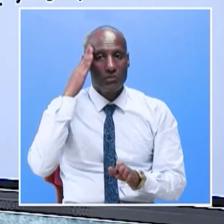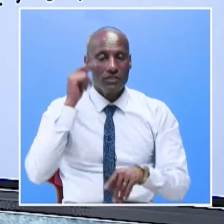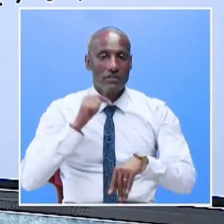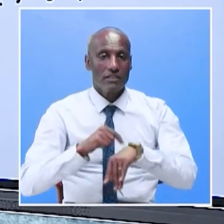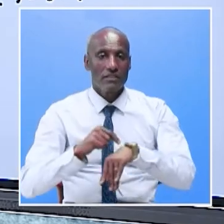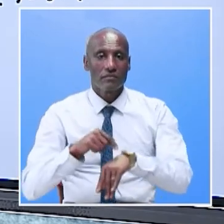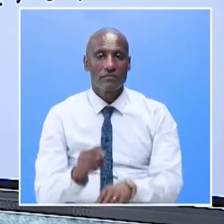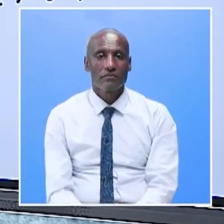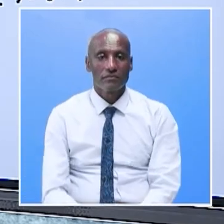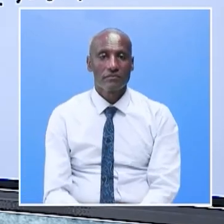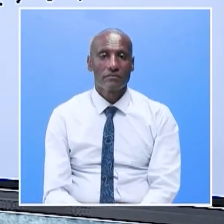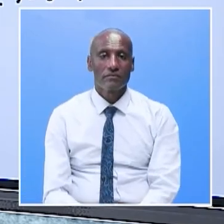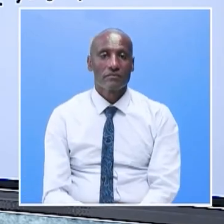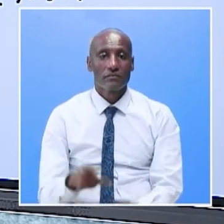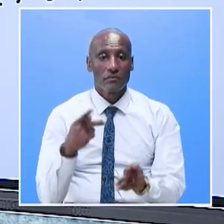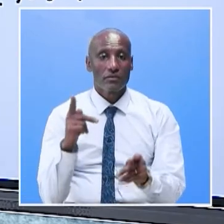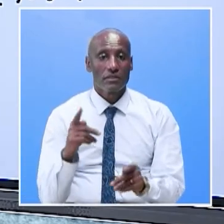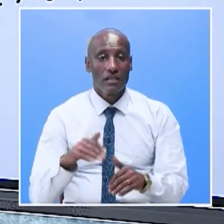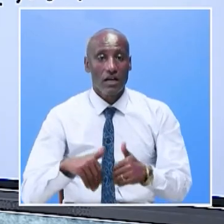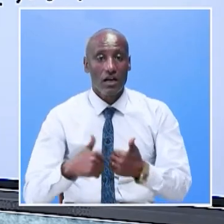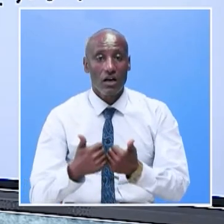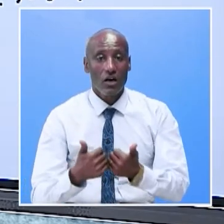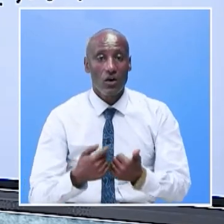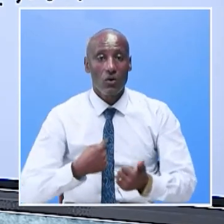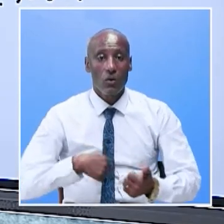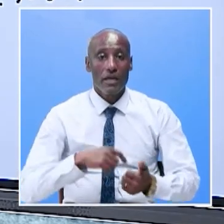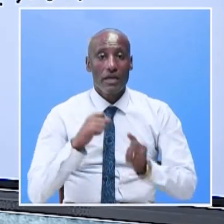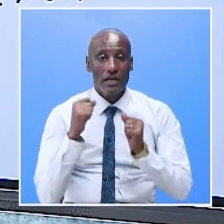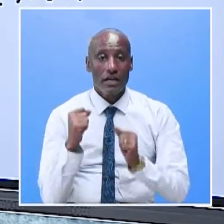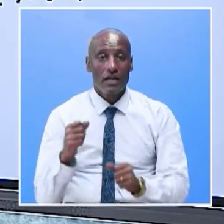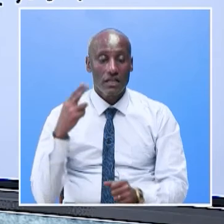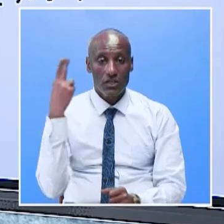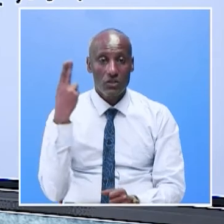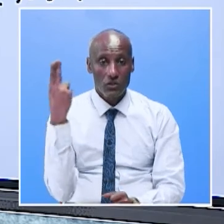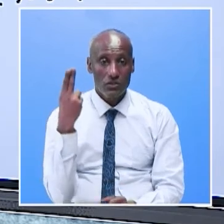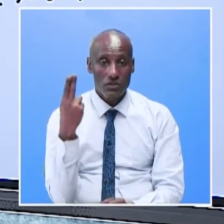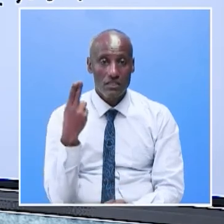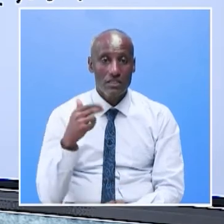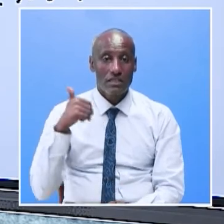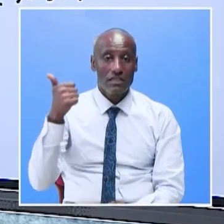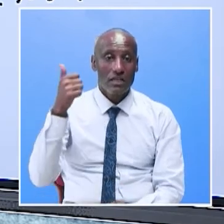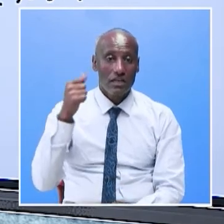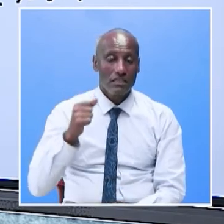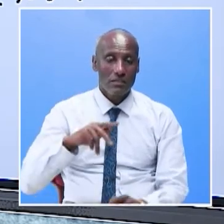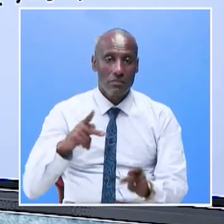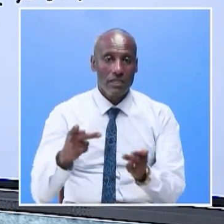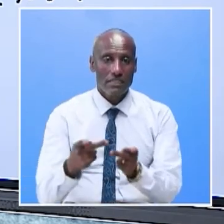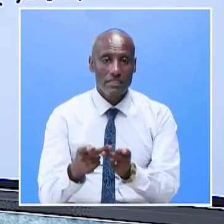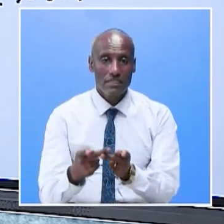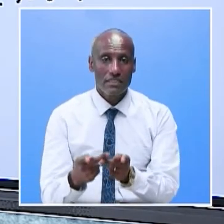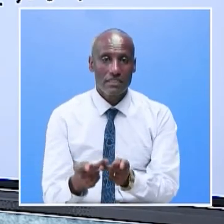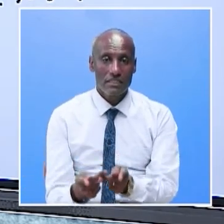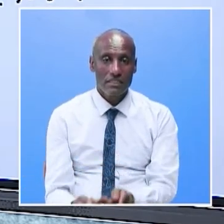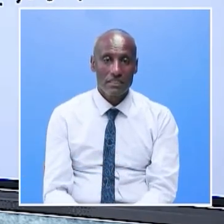definition, also the preposition, and how we can use preposition as what? A place,